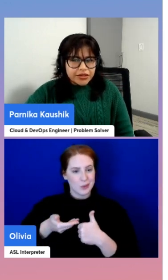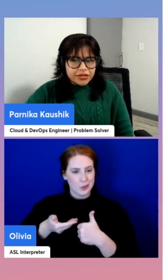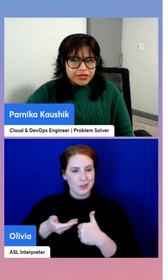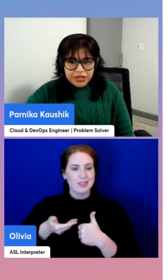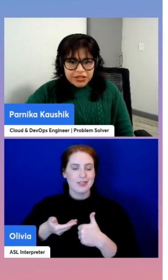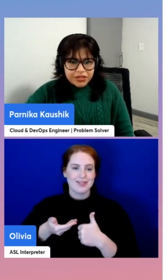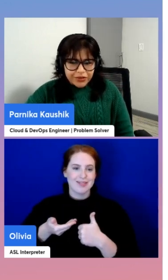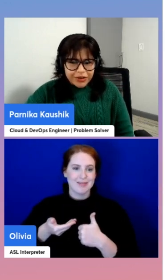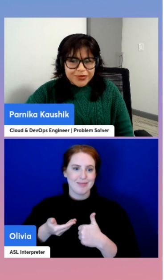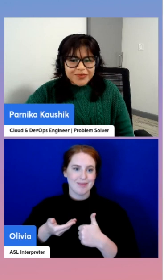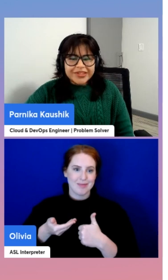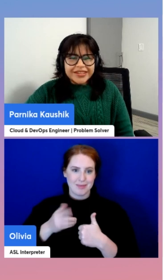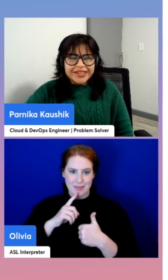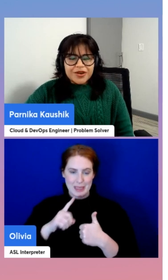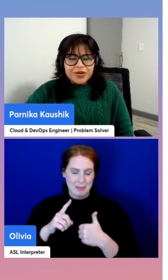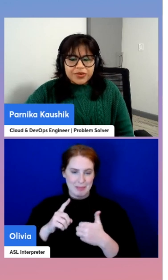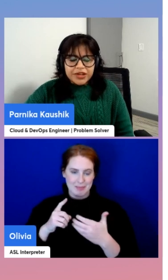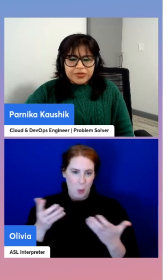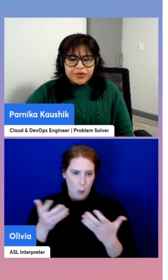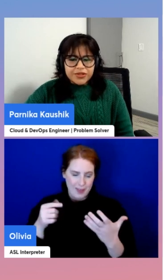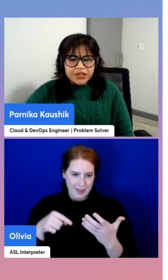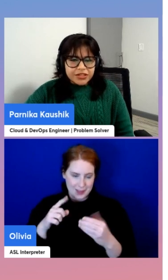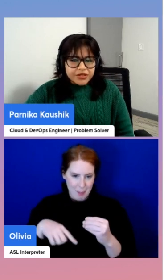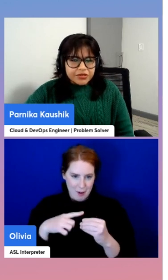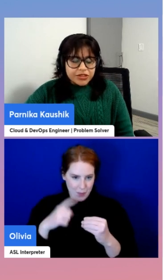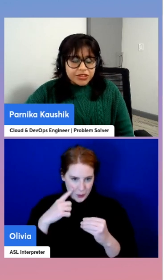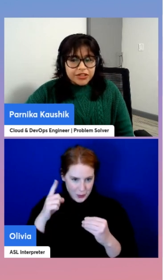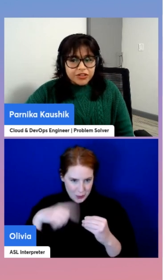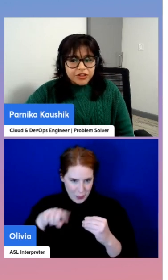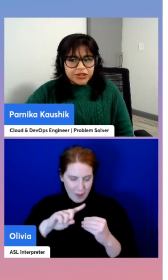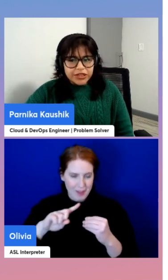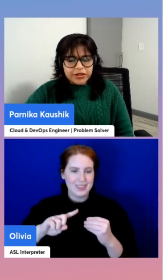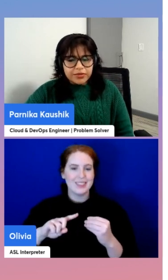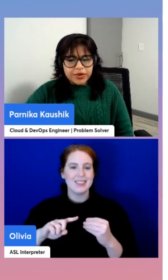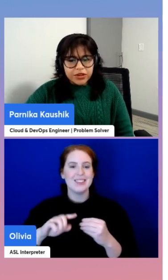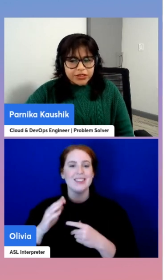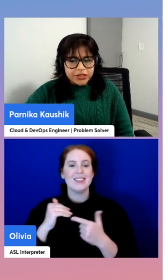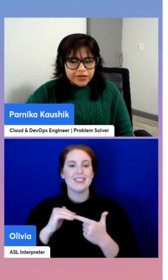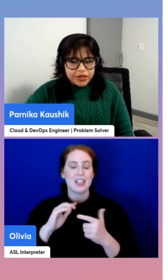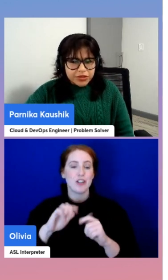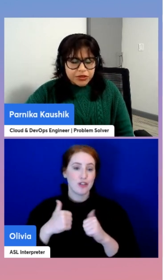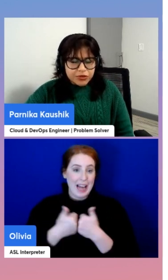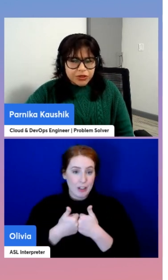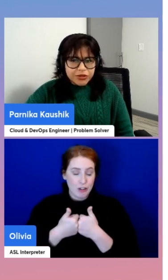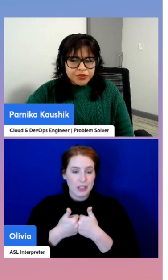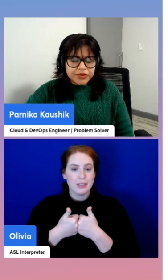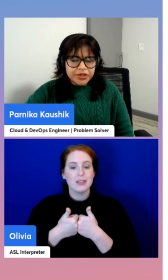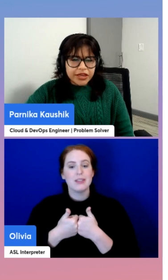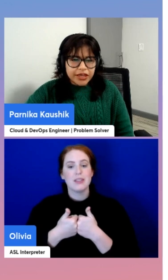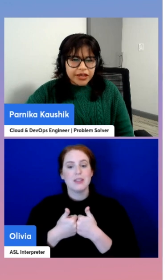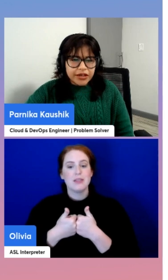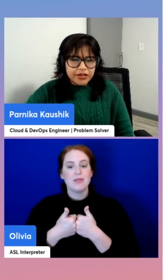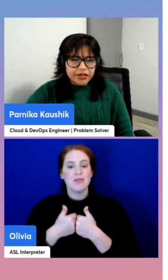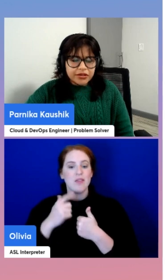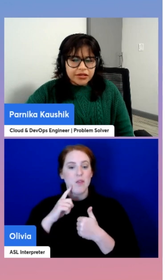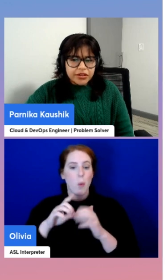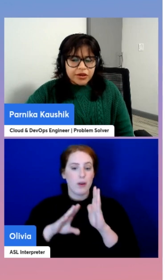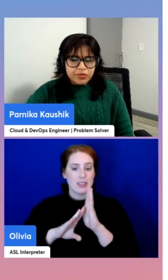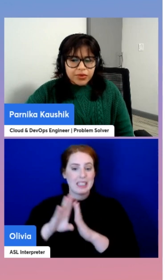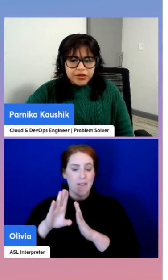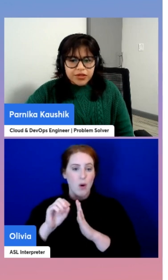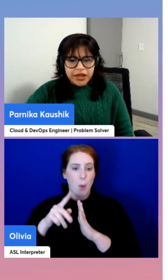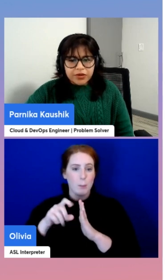aka what's in it for you. It moves on to the challenges presented by wanting to develop the solution,